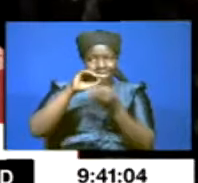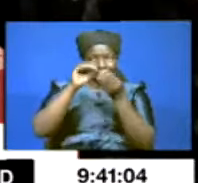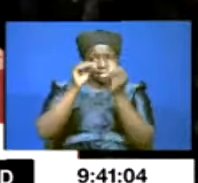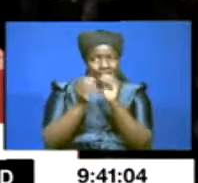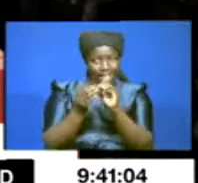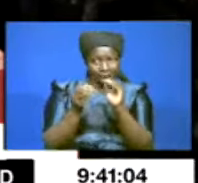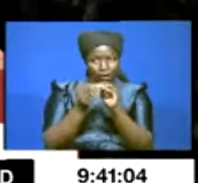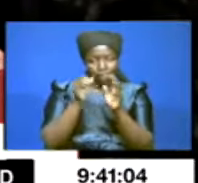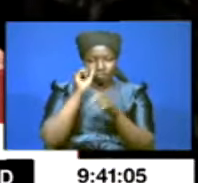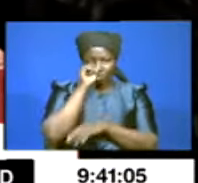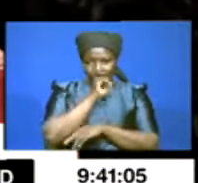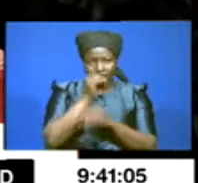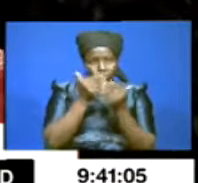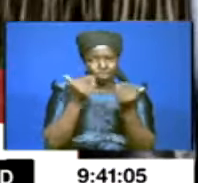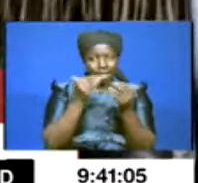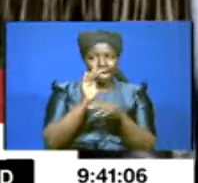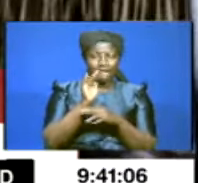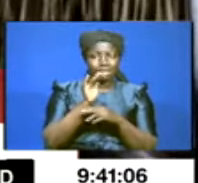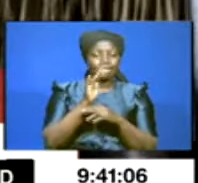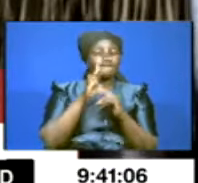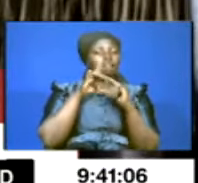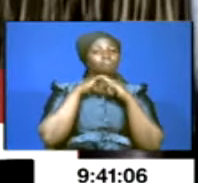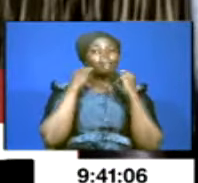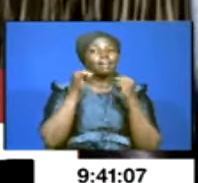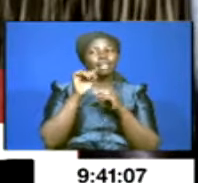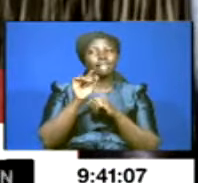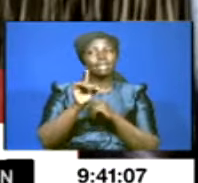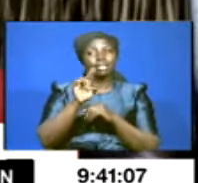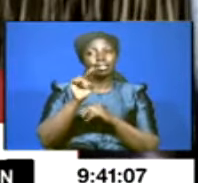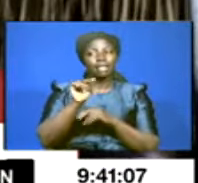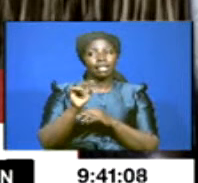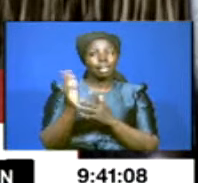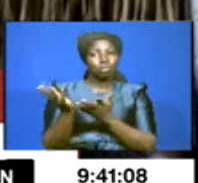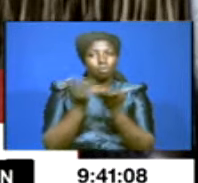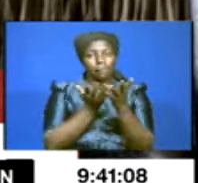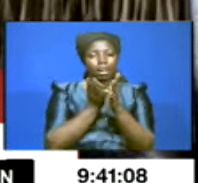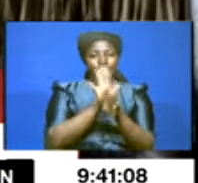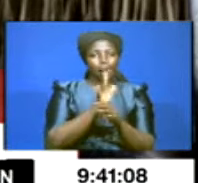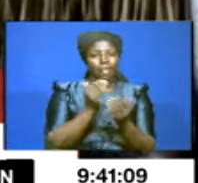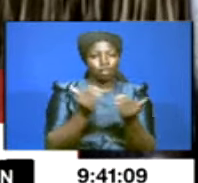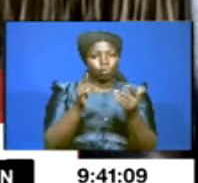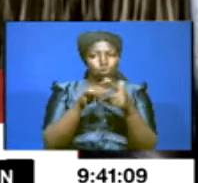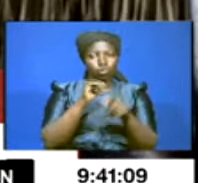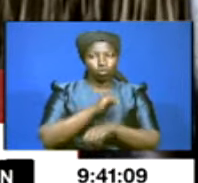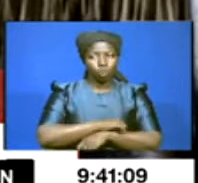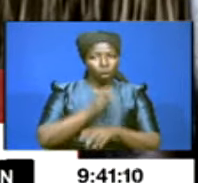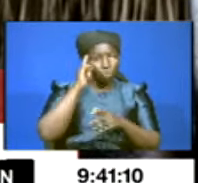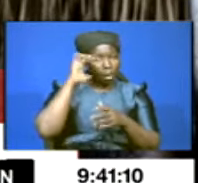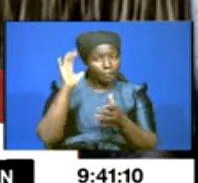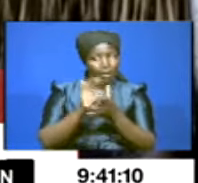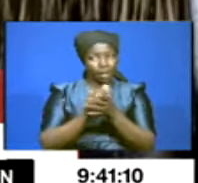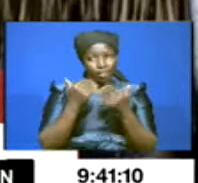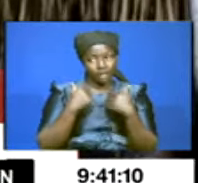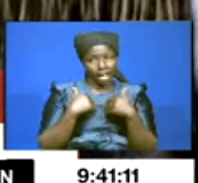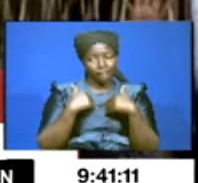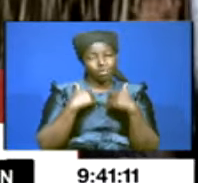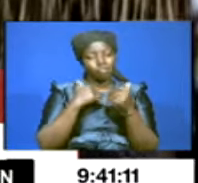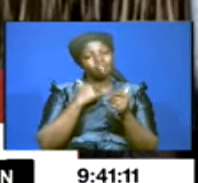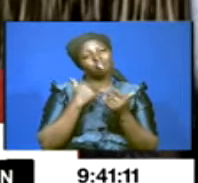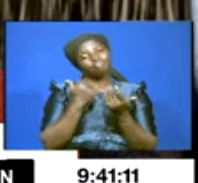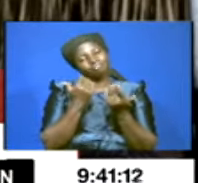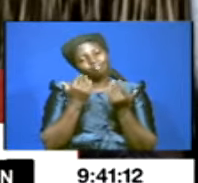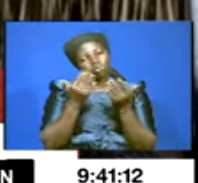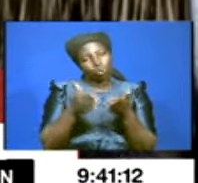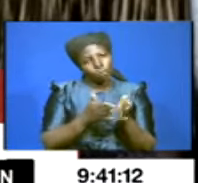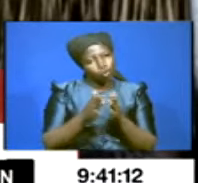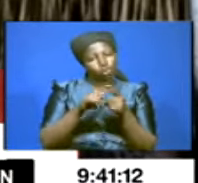return back the children to school. We believe they have also potential to change in their lives. Some of them is not their